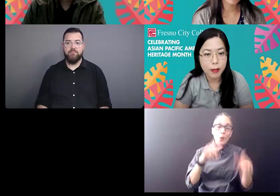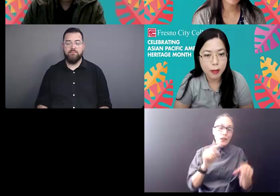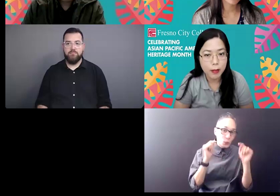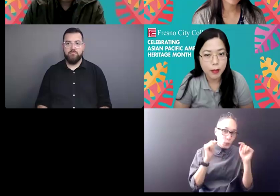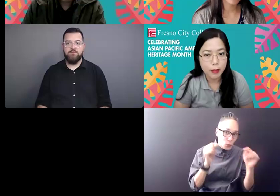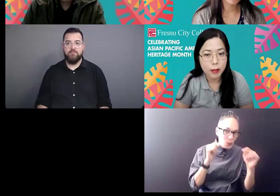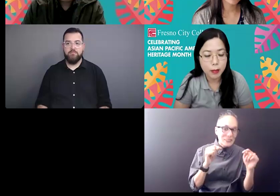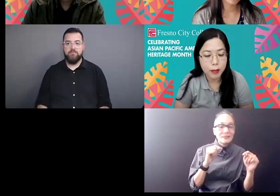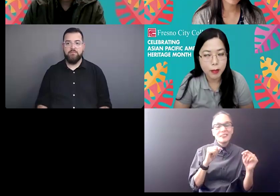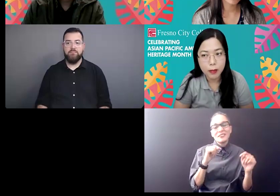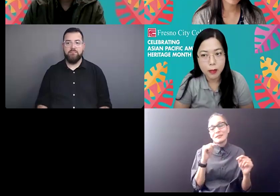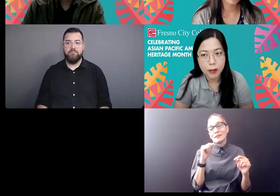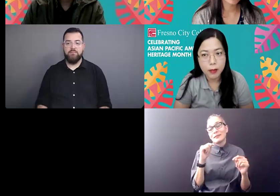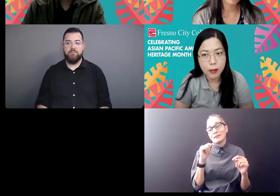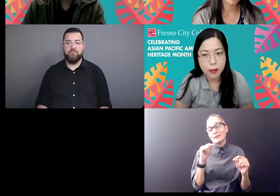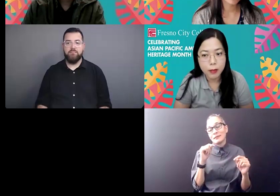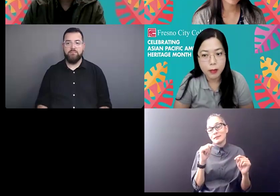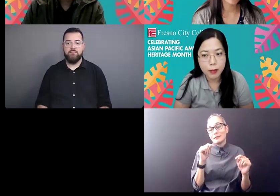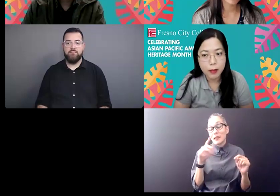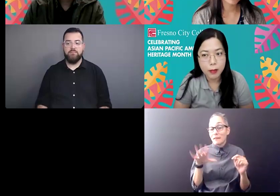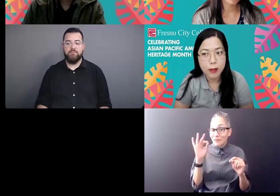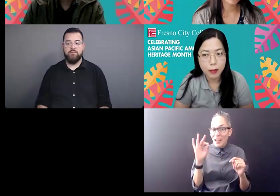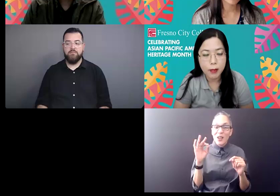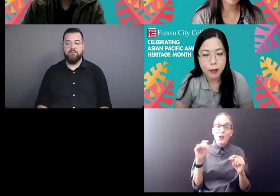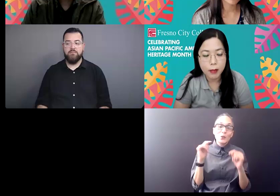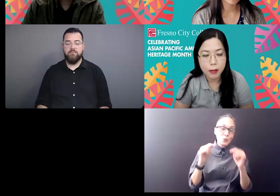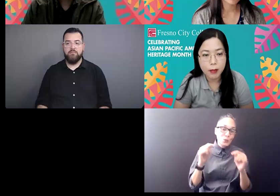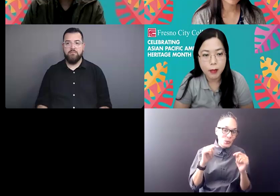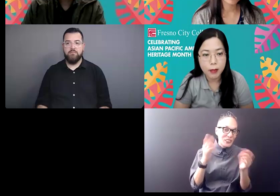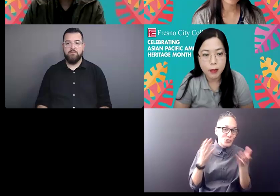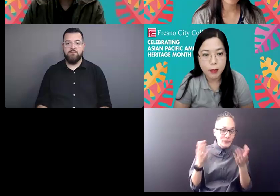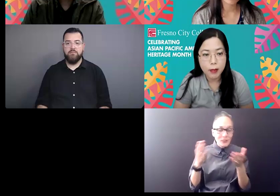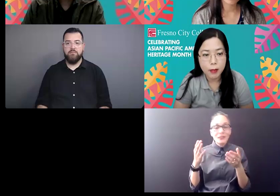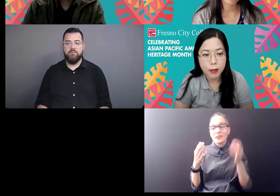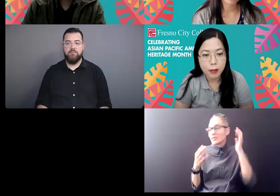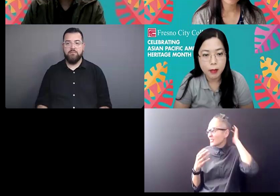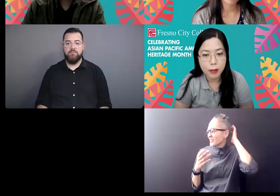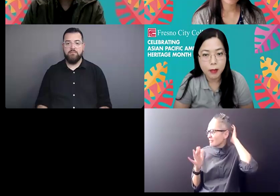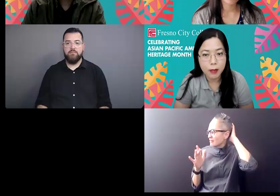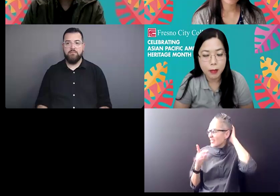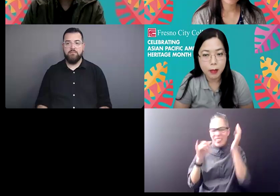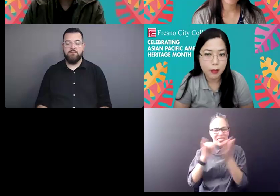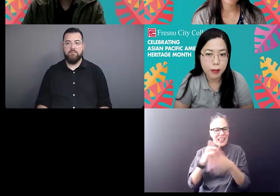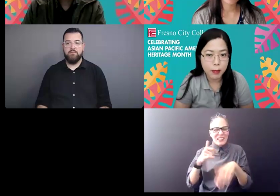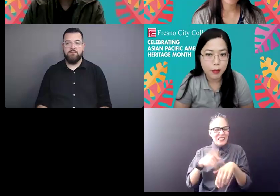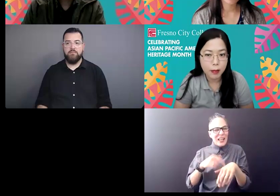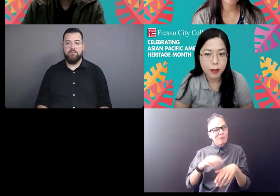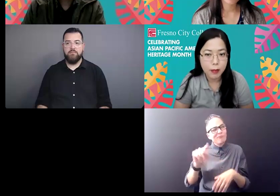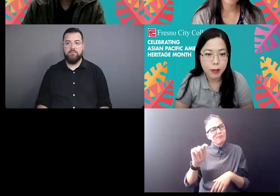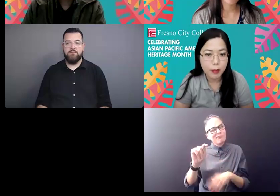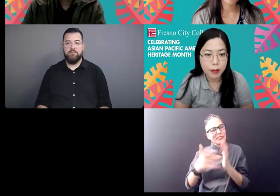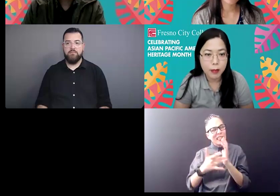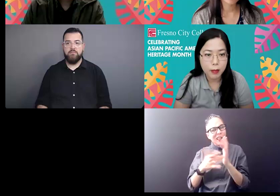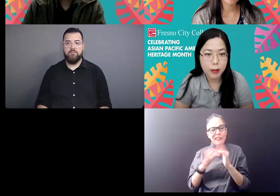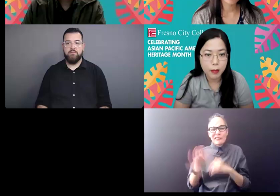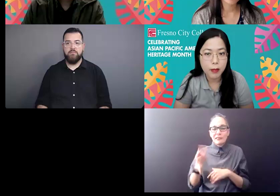even found some tutoring services. At the time, technology wasn't the greatest, but I was able to find tutoring